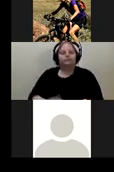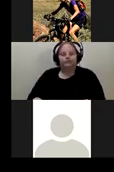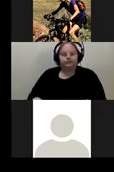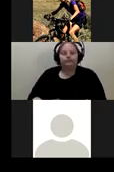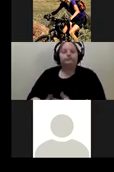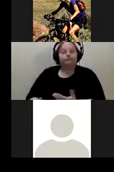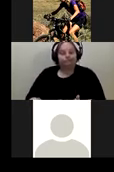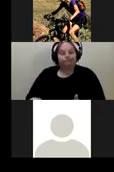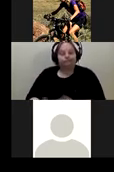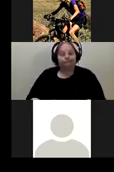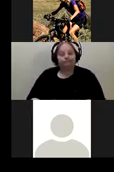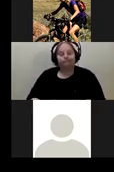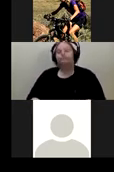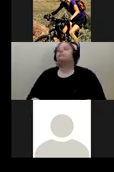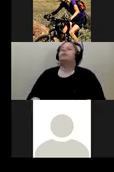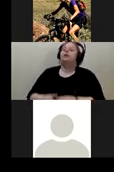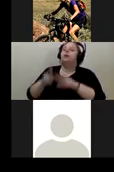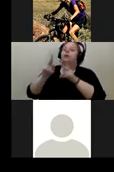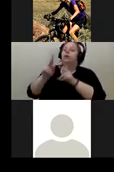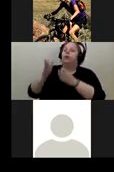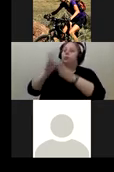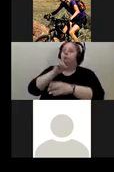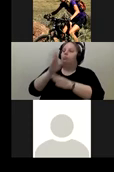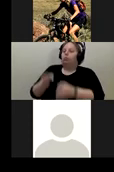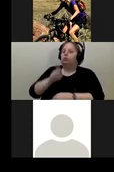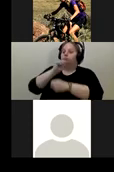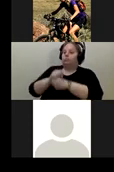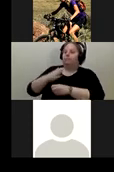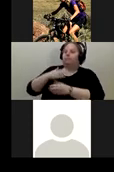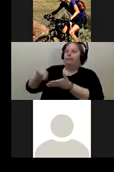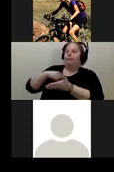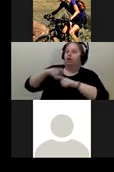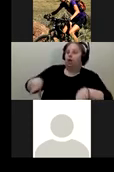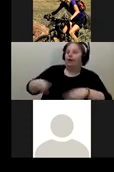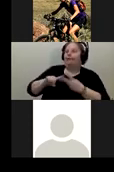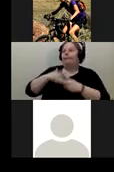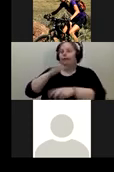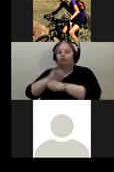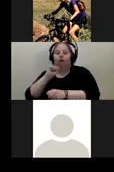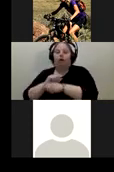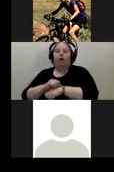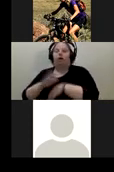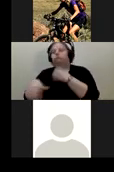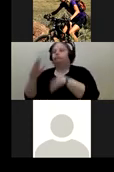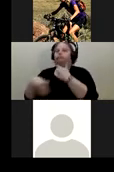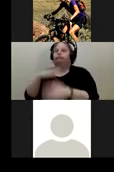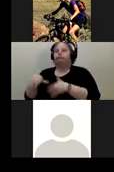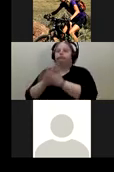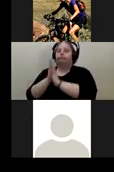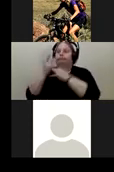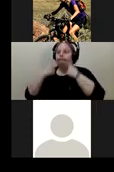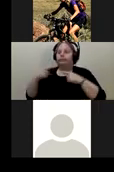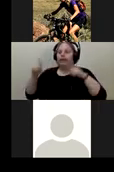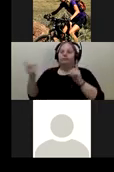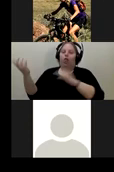Right? Are they a means to an end, which is my paycheck and my job and getting successful closures